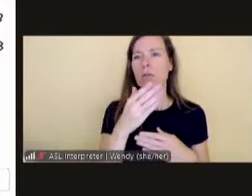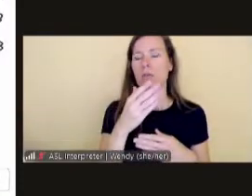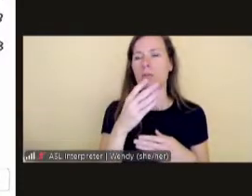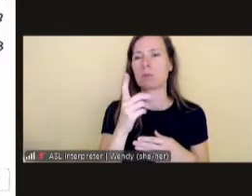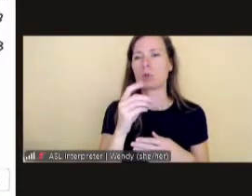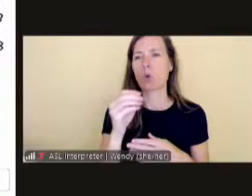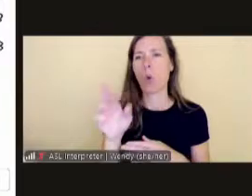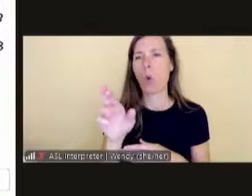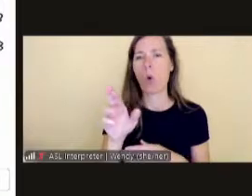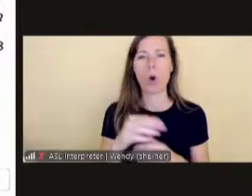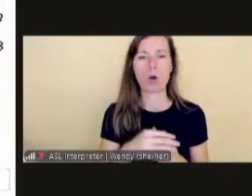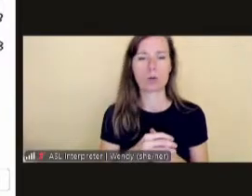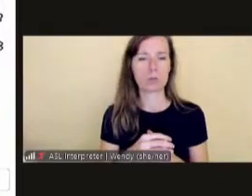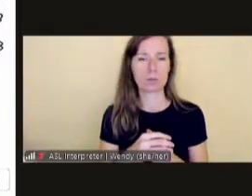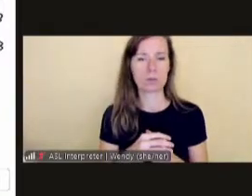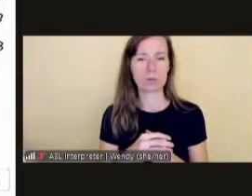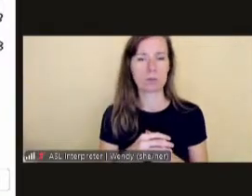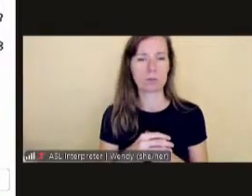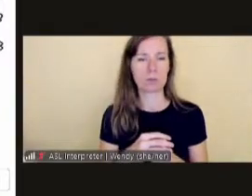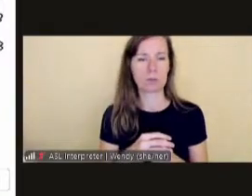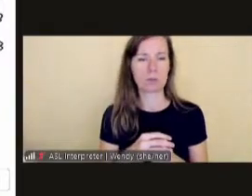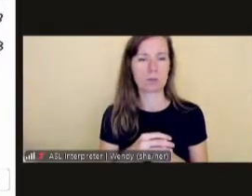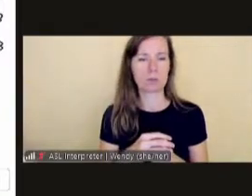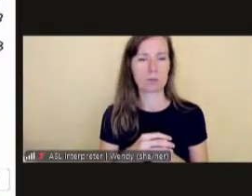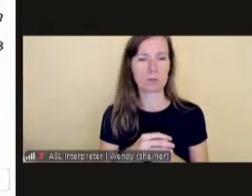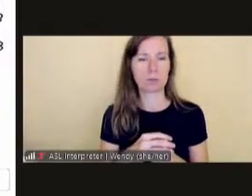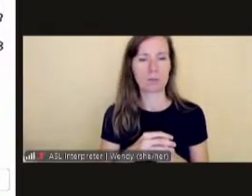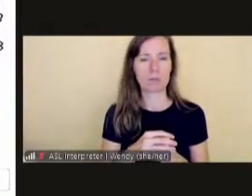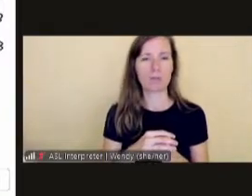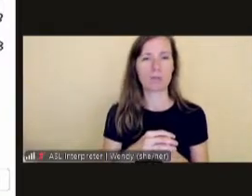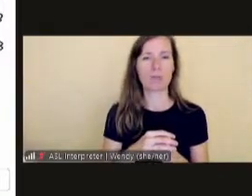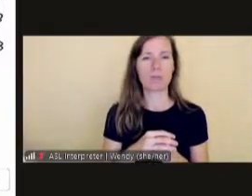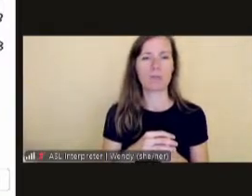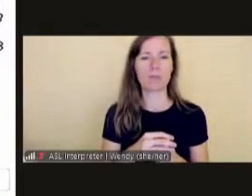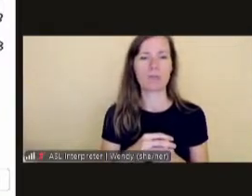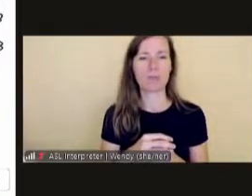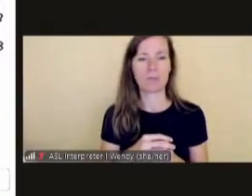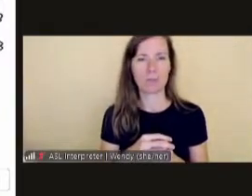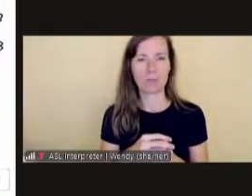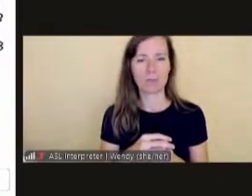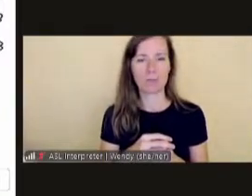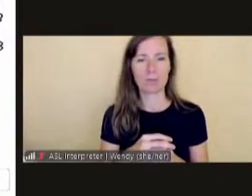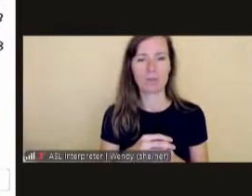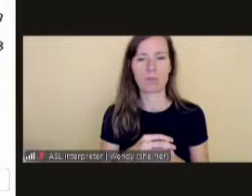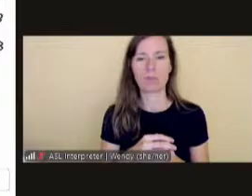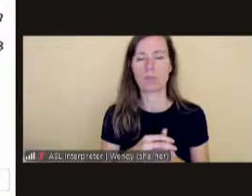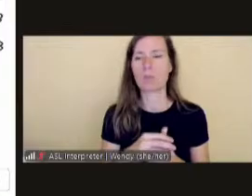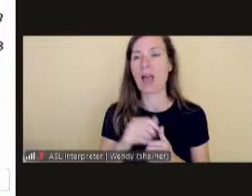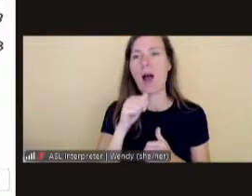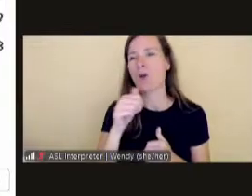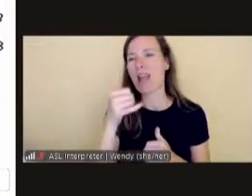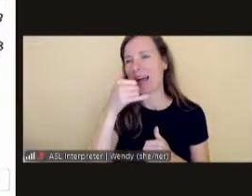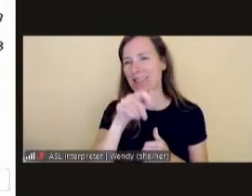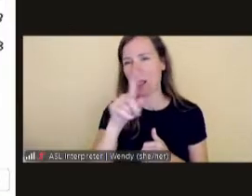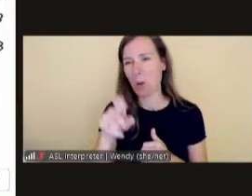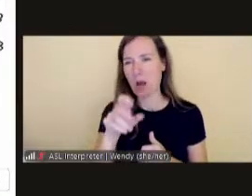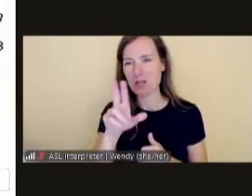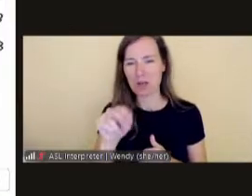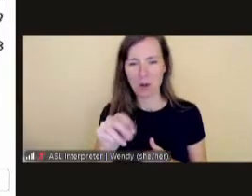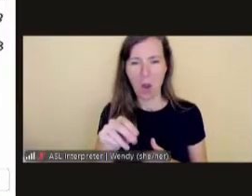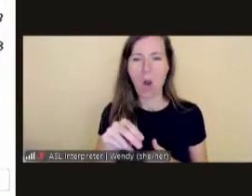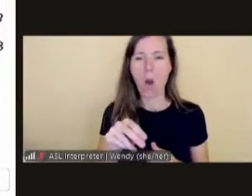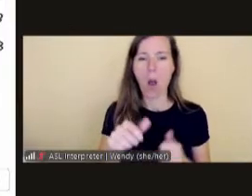Yeah, I was just conferring that. Silly question. No, it's not silly at all. Most likely, there'll be a centralized mail